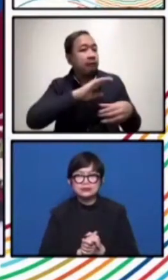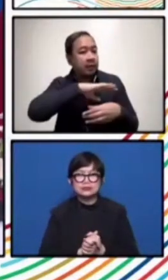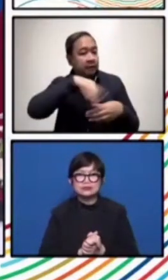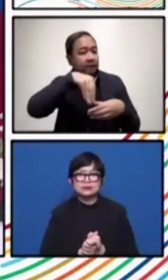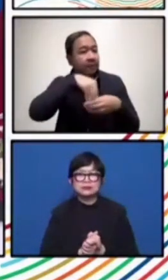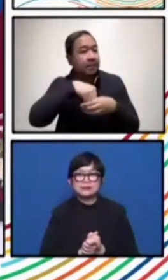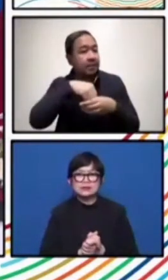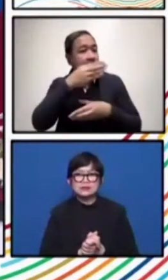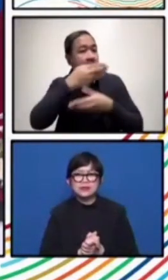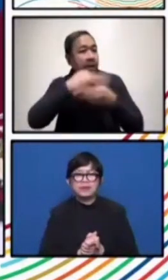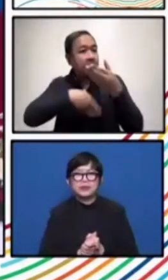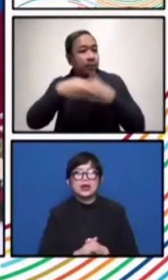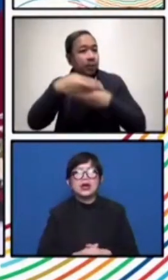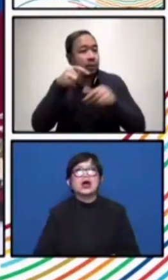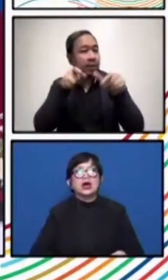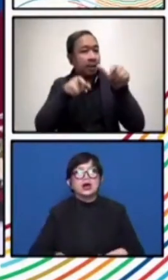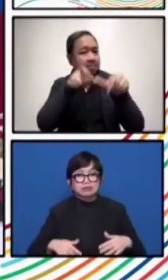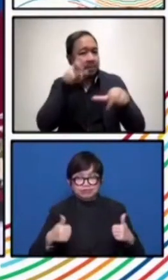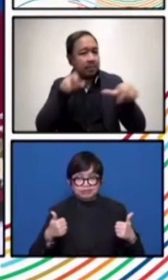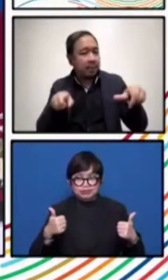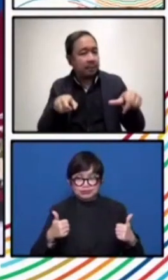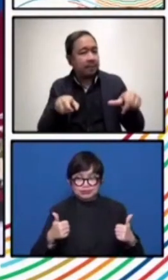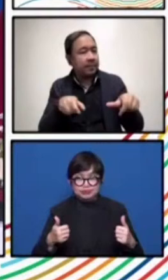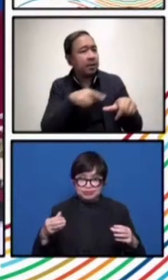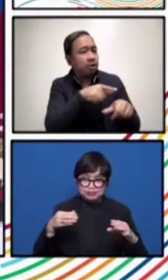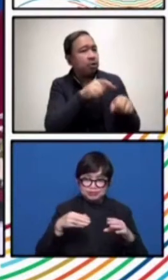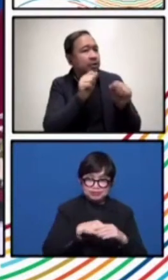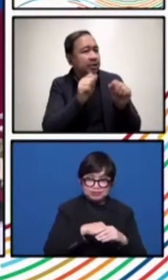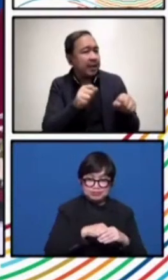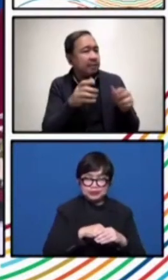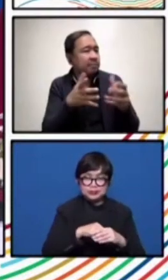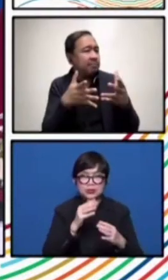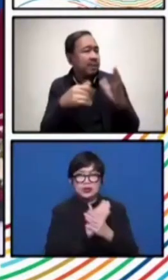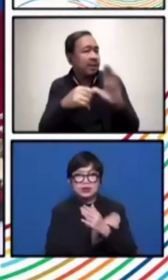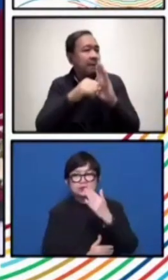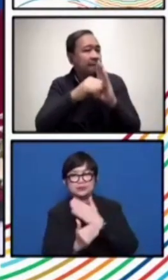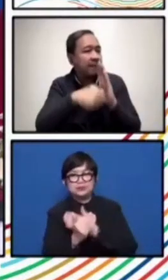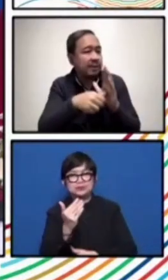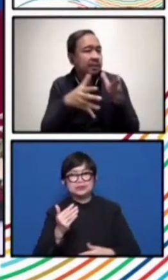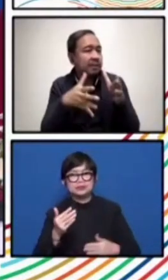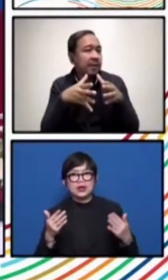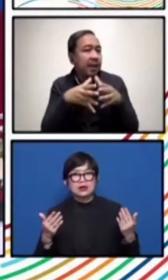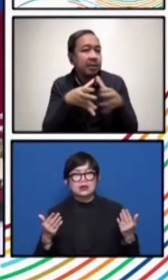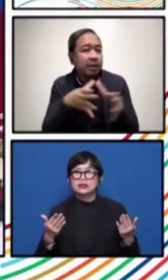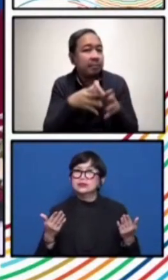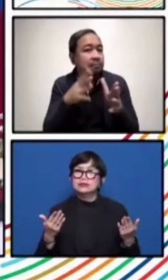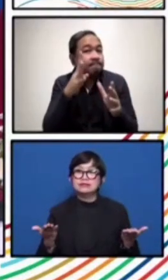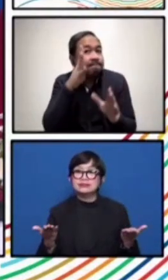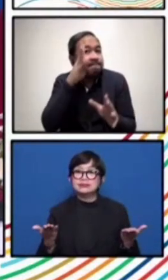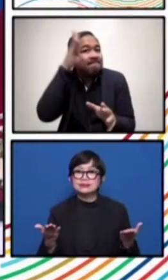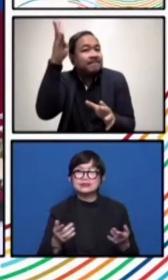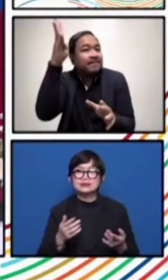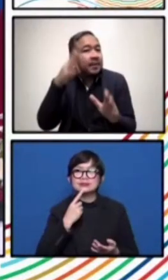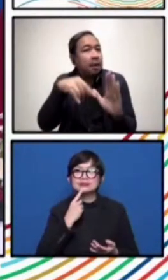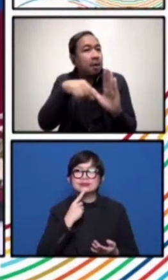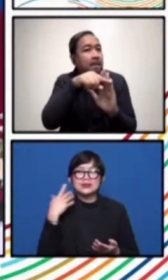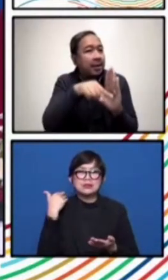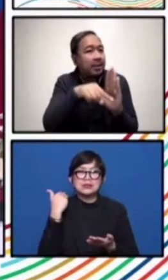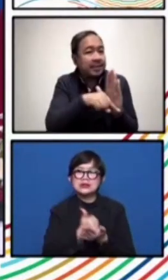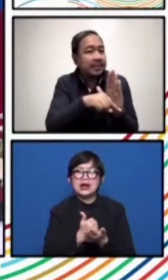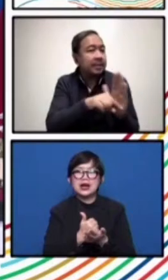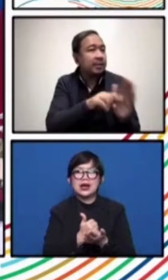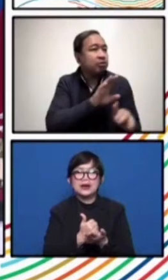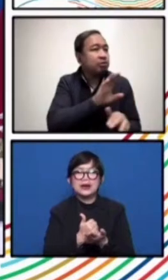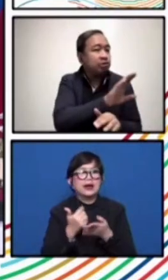can you highlight some Innovative policies and actions that your minister has undertaken